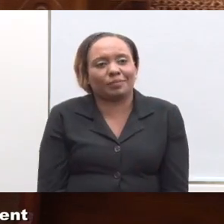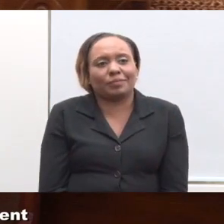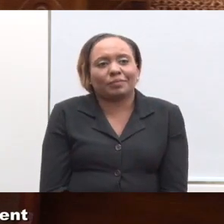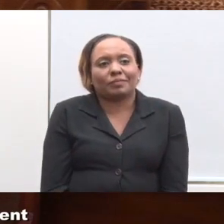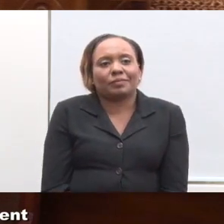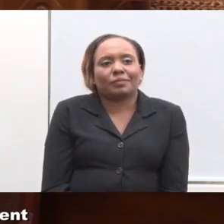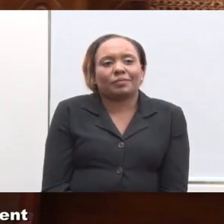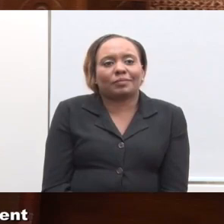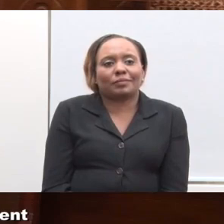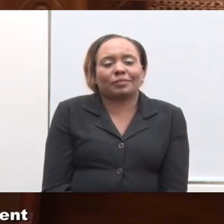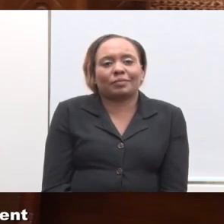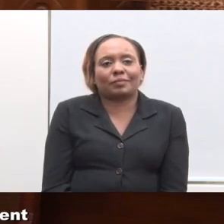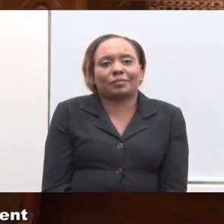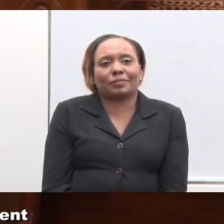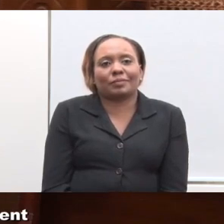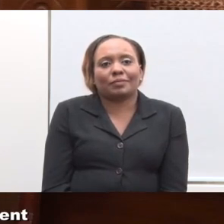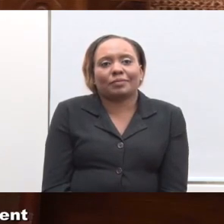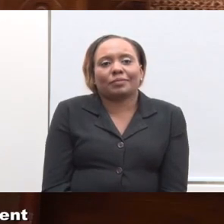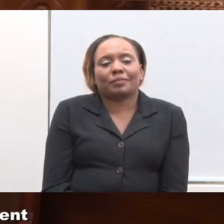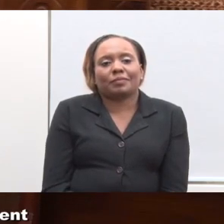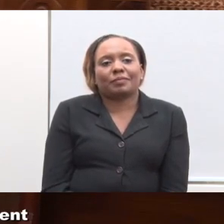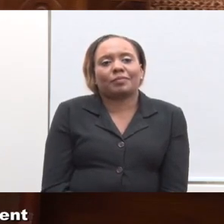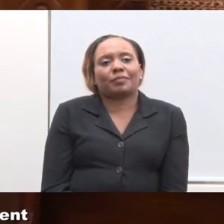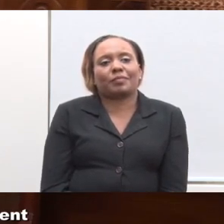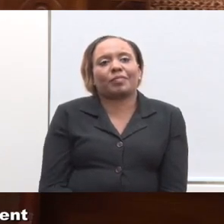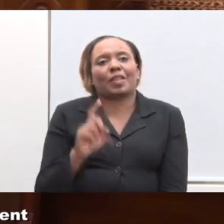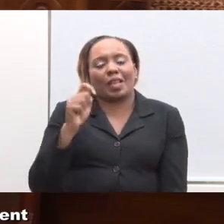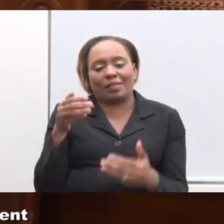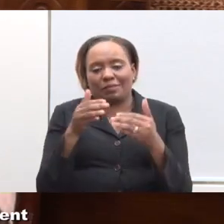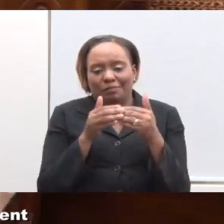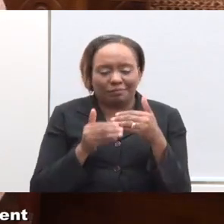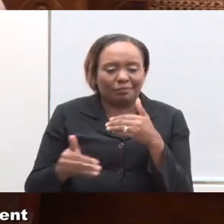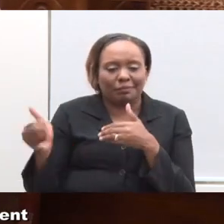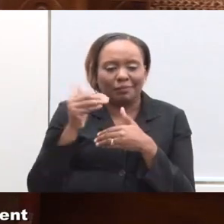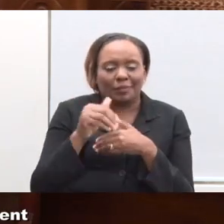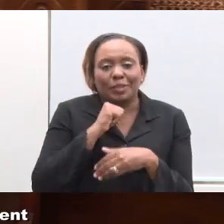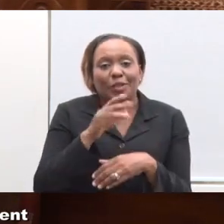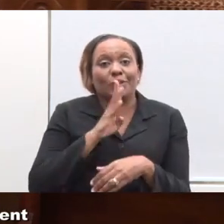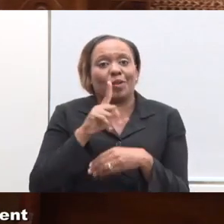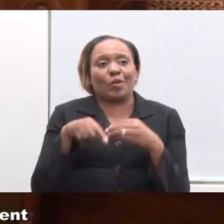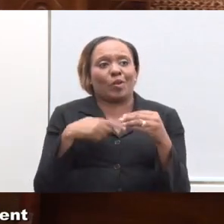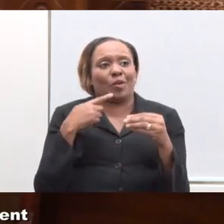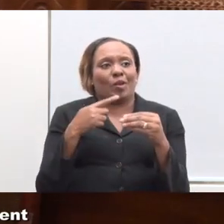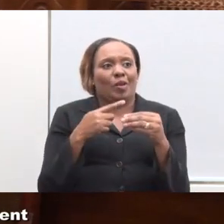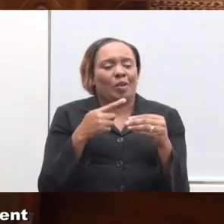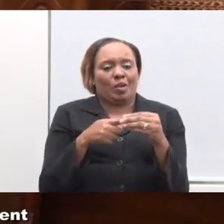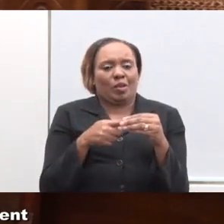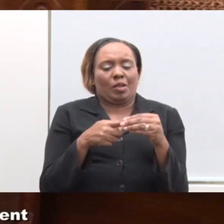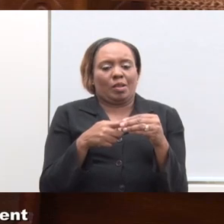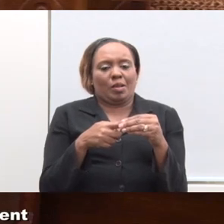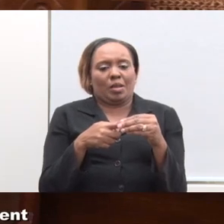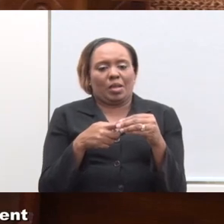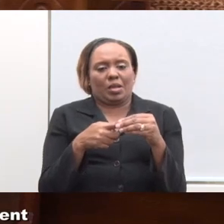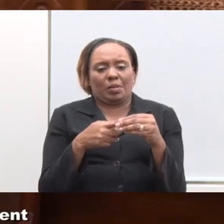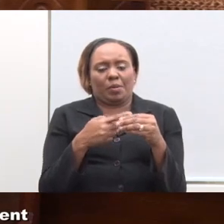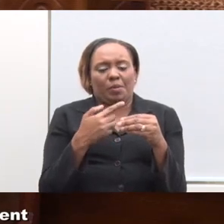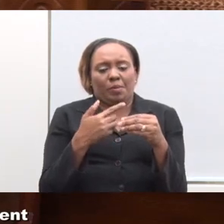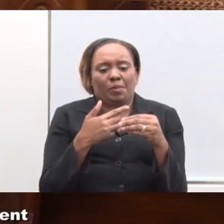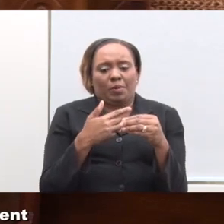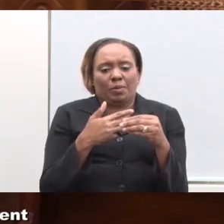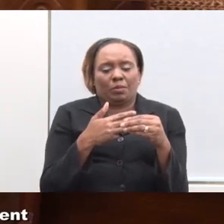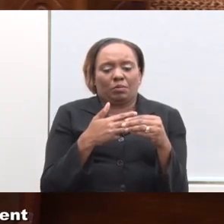must move beyond the stage of talking about the need of fueling trust between each other and